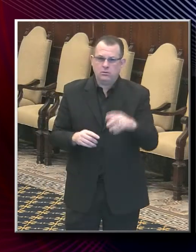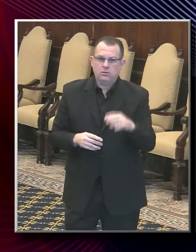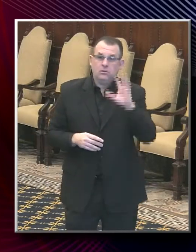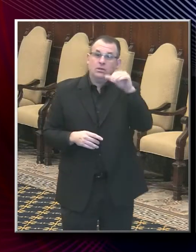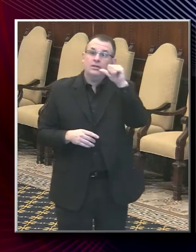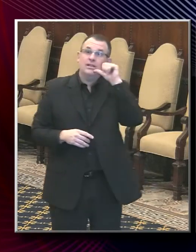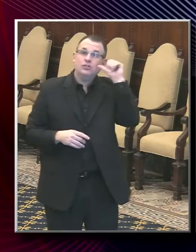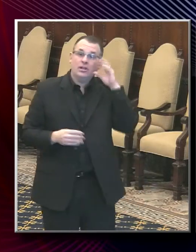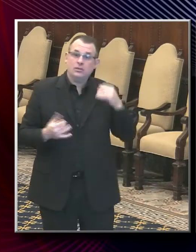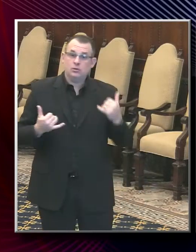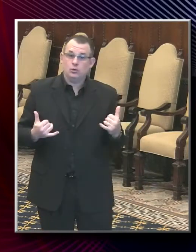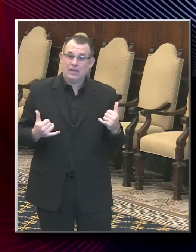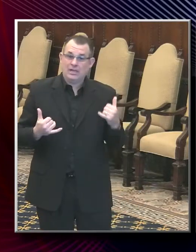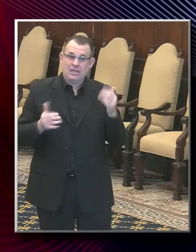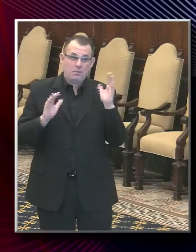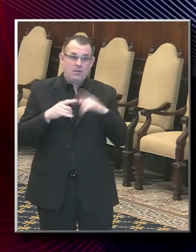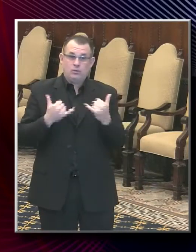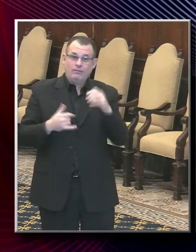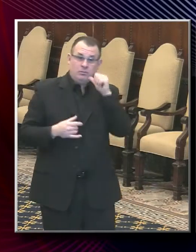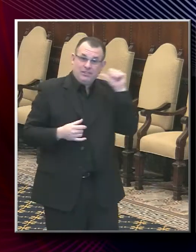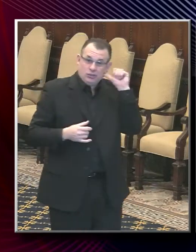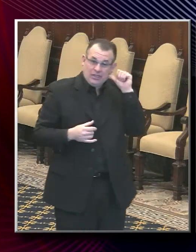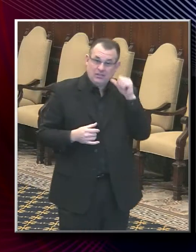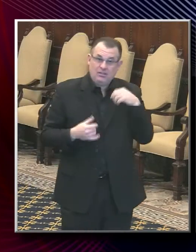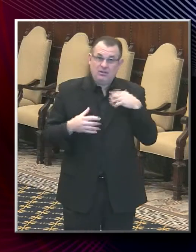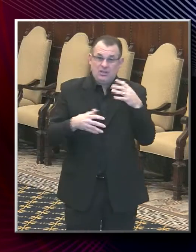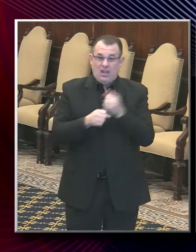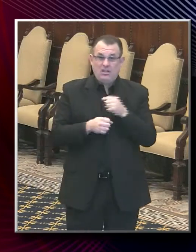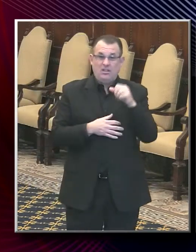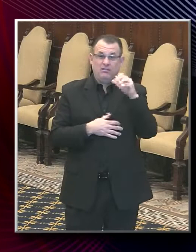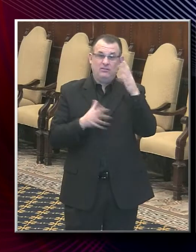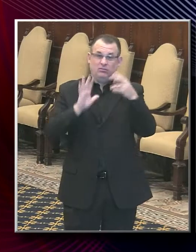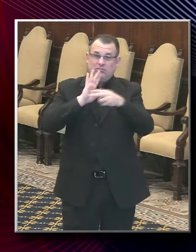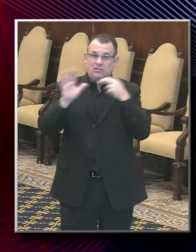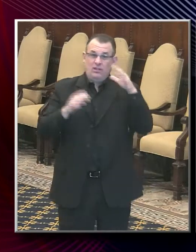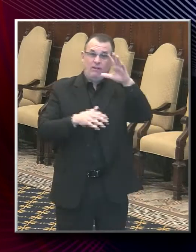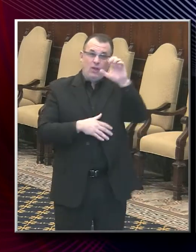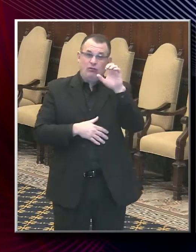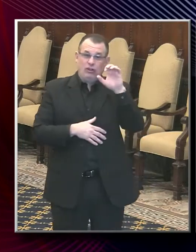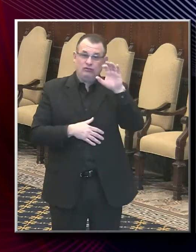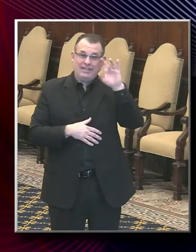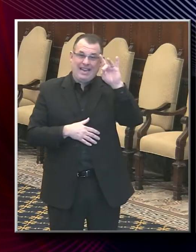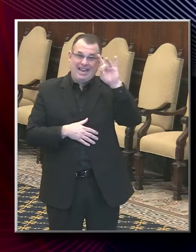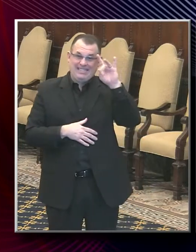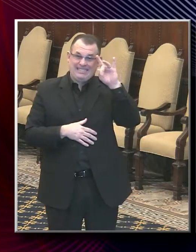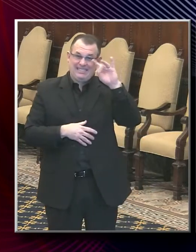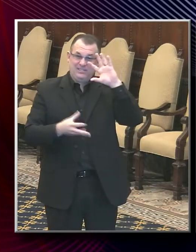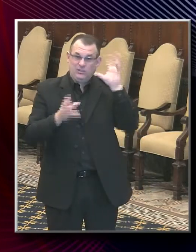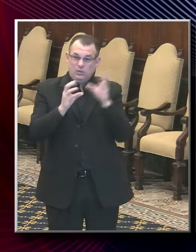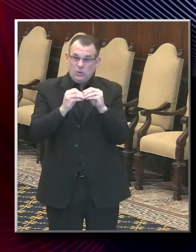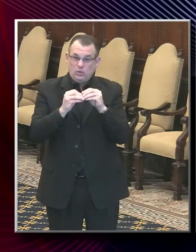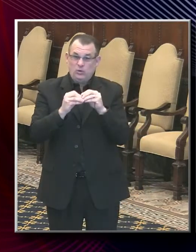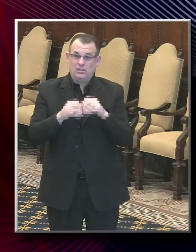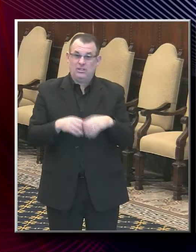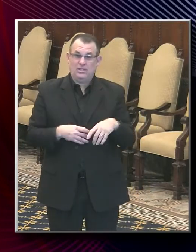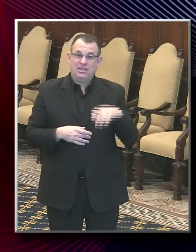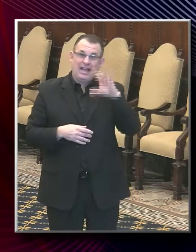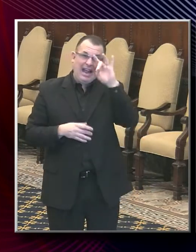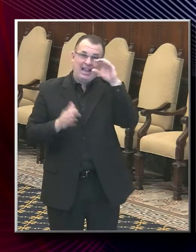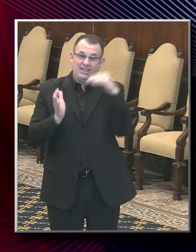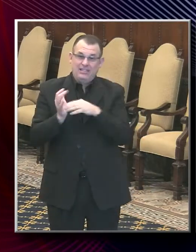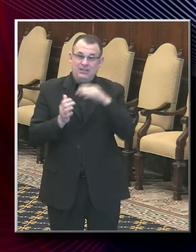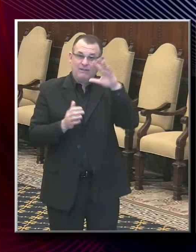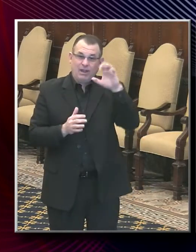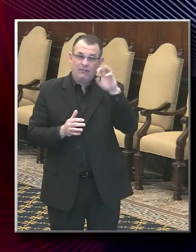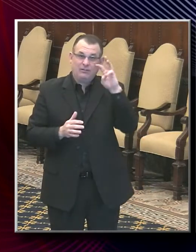are 518 new cases of coronavirus infection reported in Philadelphia residents, bringing us to a total of 8,563 since the beginning of the